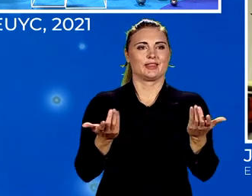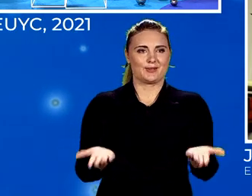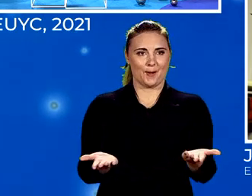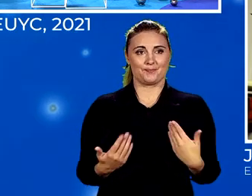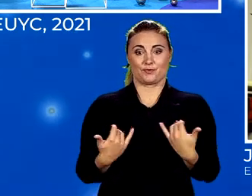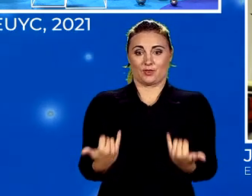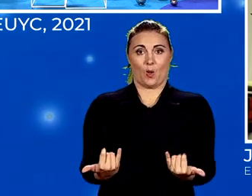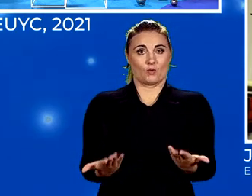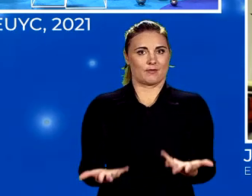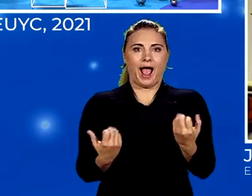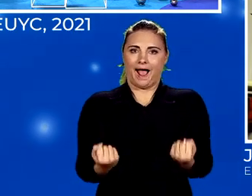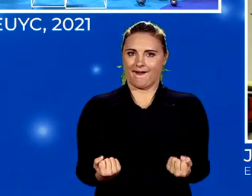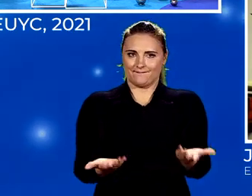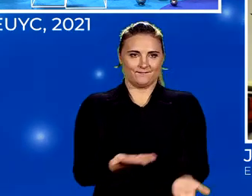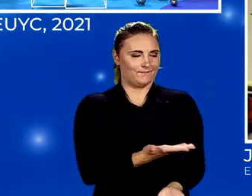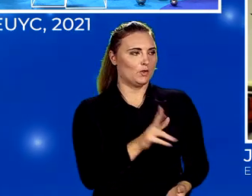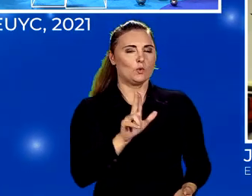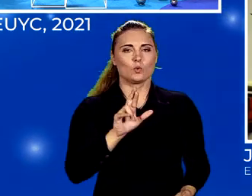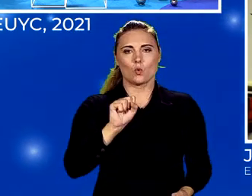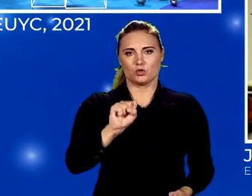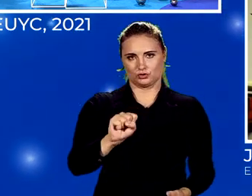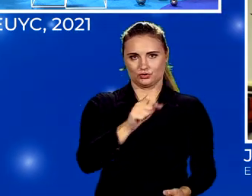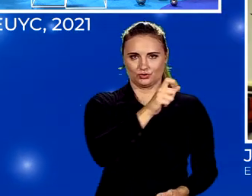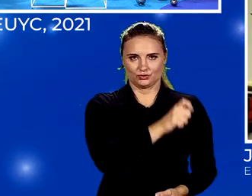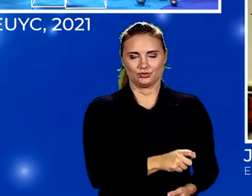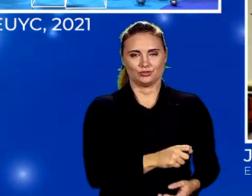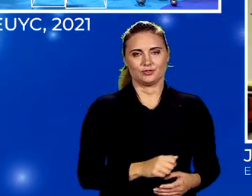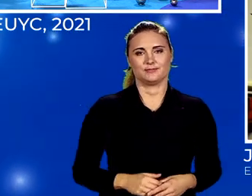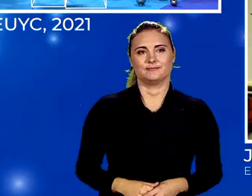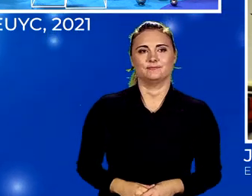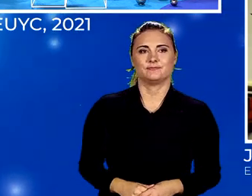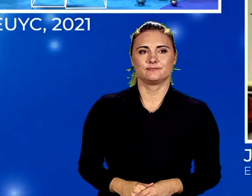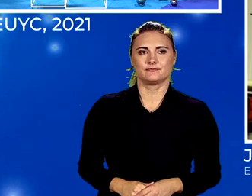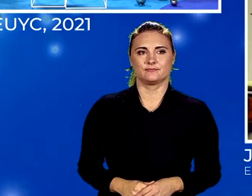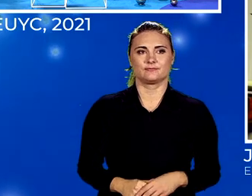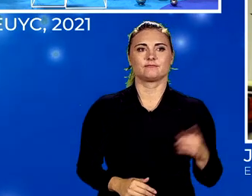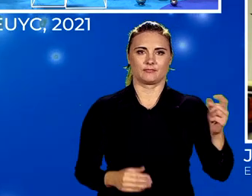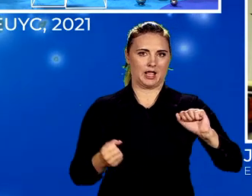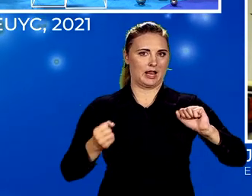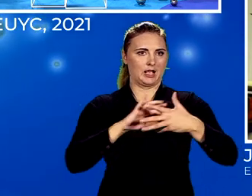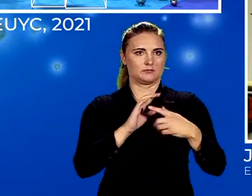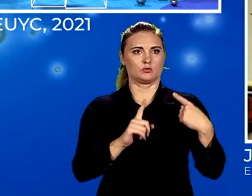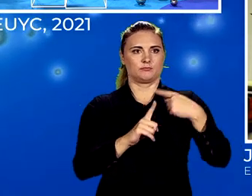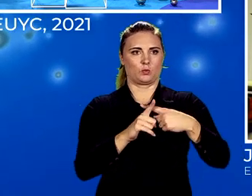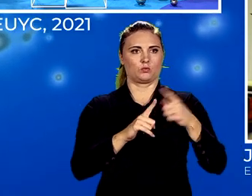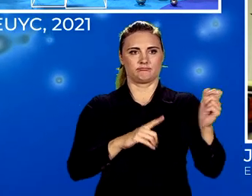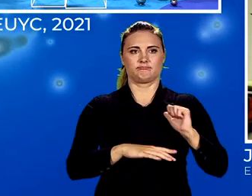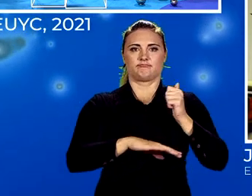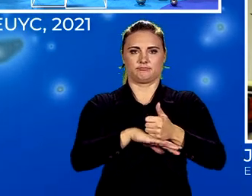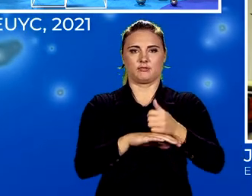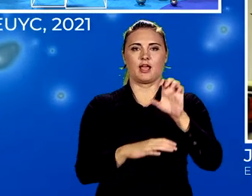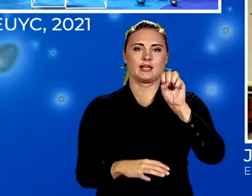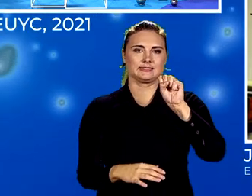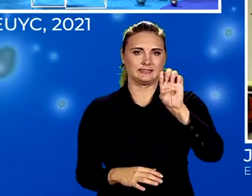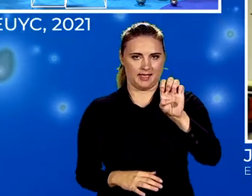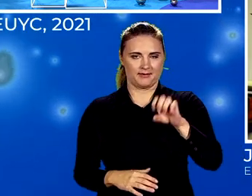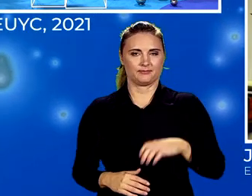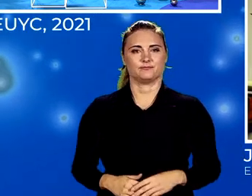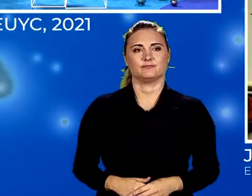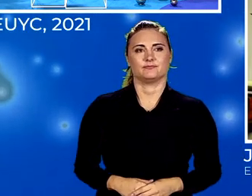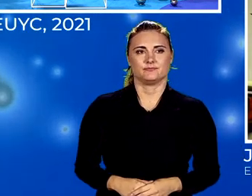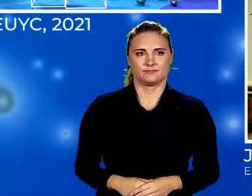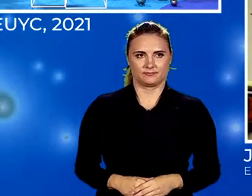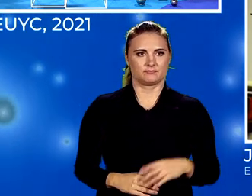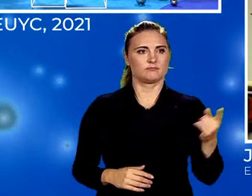presented, Uroš is the head of the national agency which is implementing Erasmus Plus and European Solidarity Corps. The mobility is very important